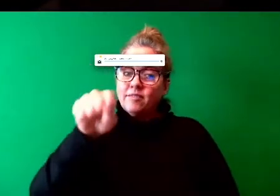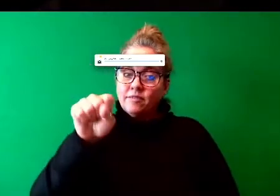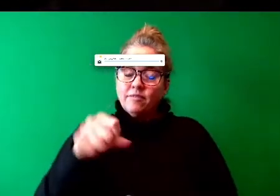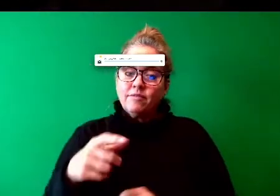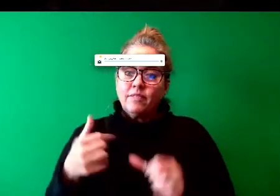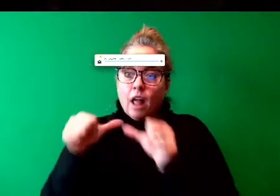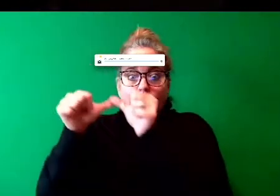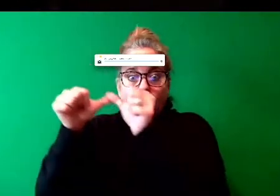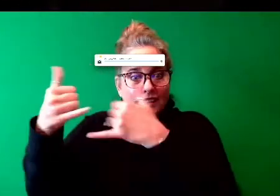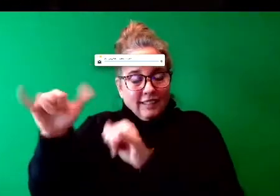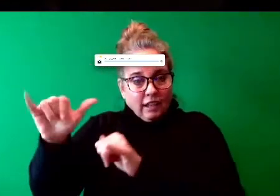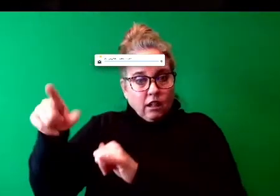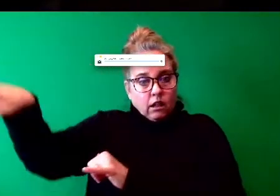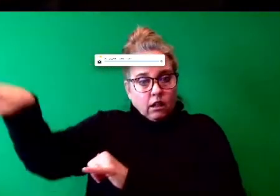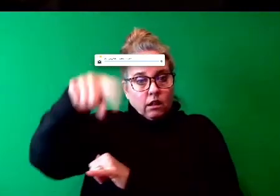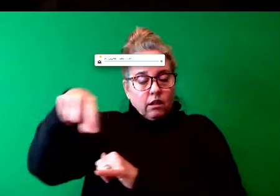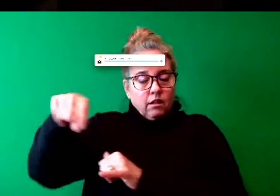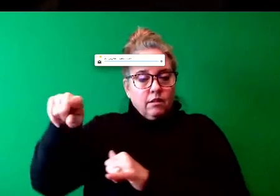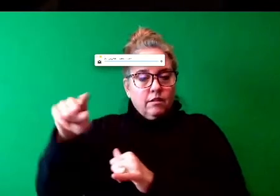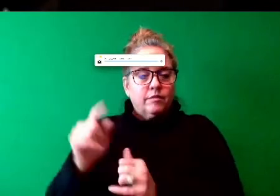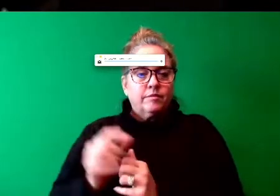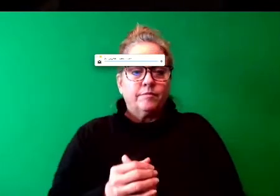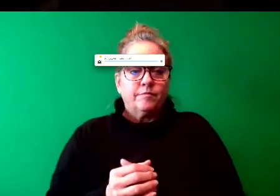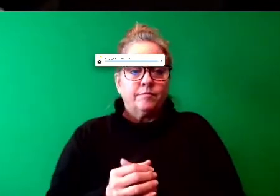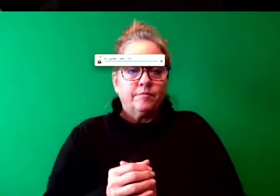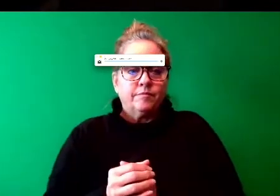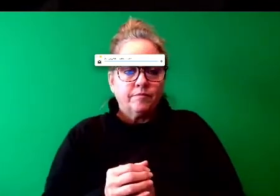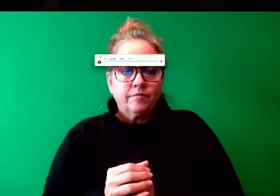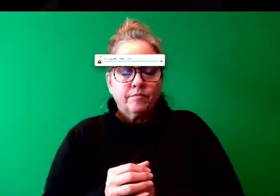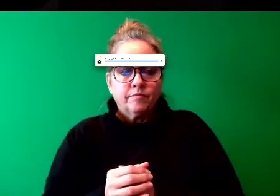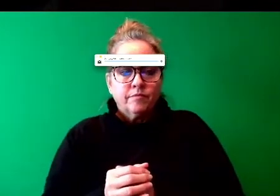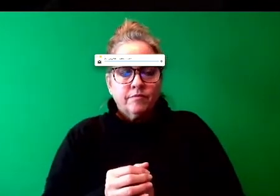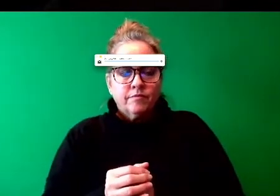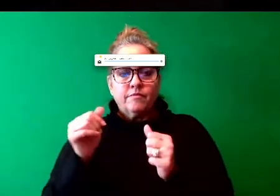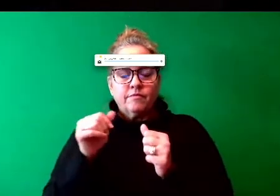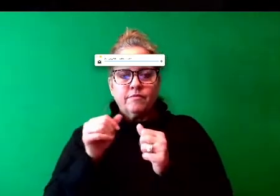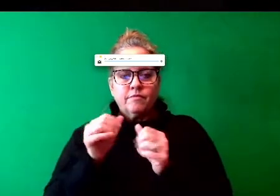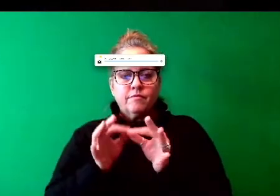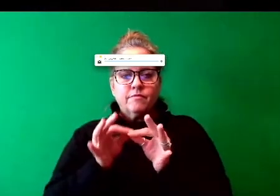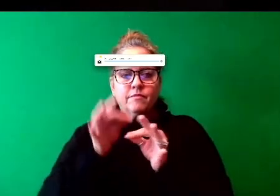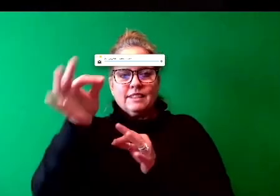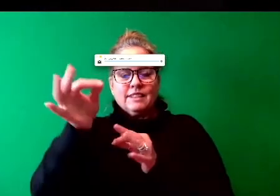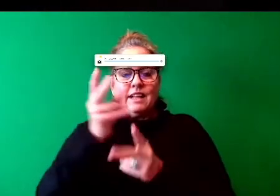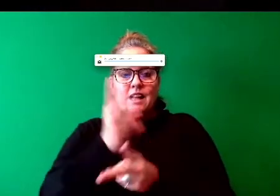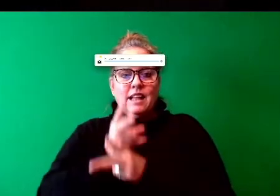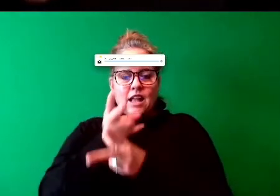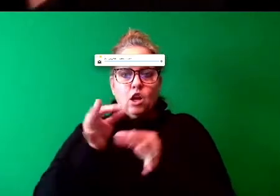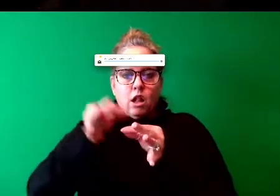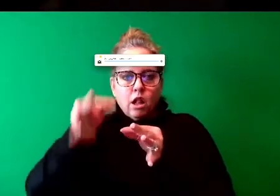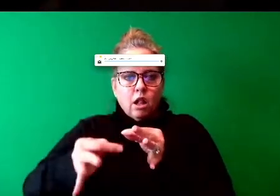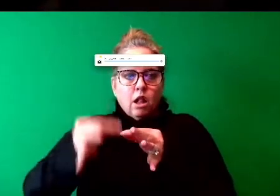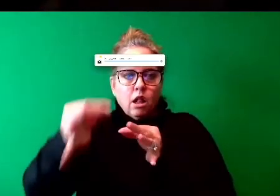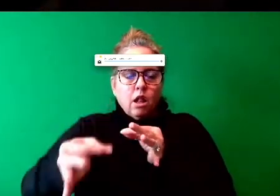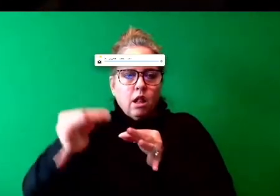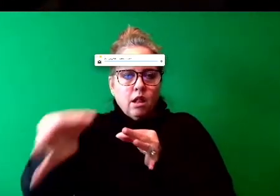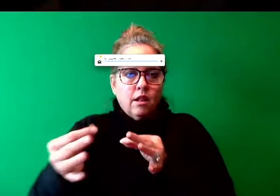in addition, we're seeing that there's delayed and deferred care that is occurring because of